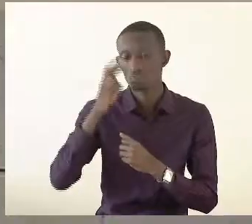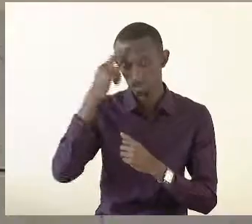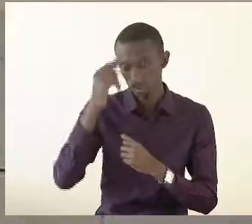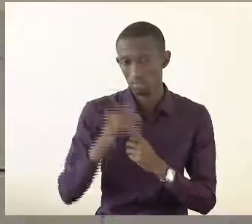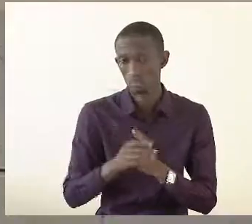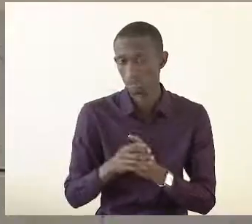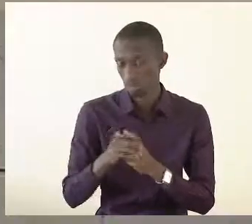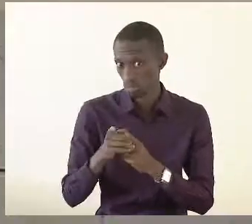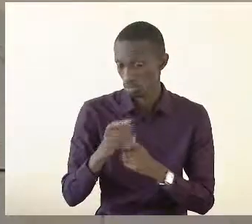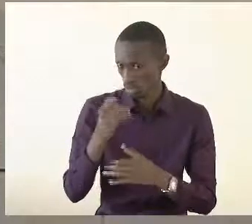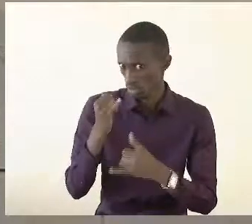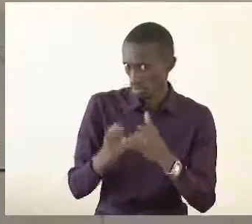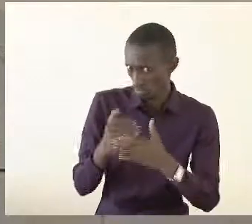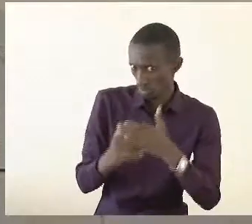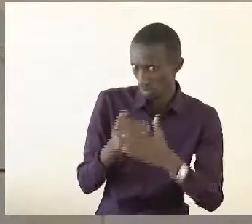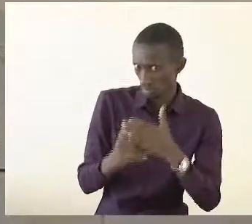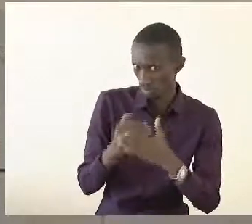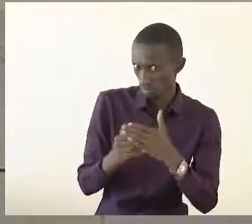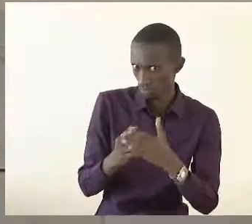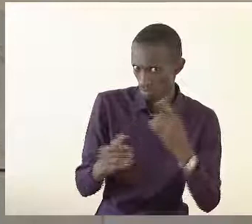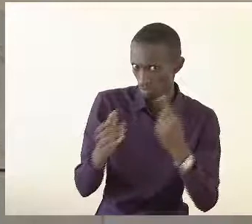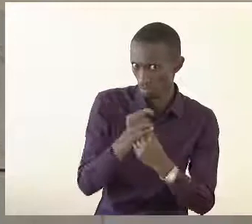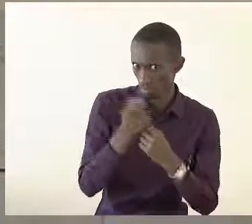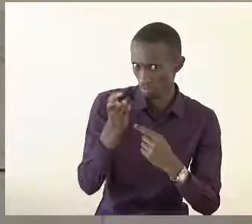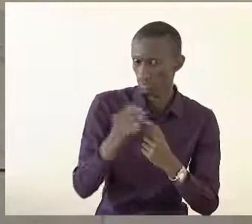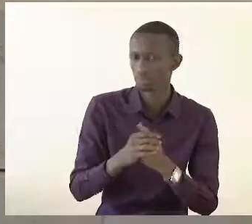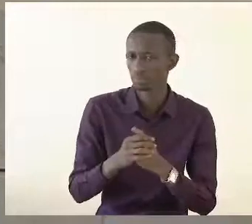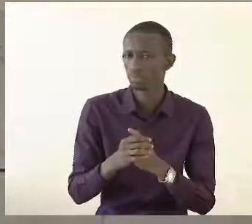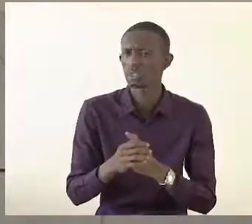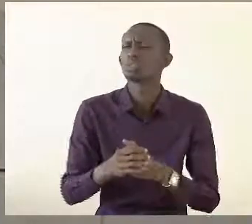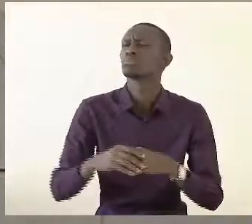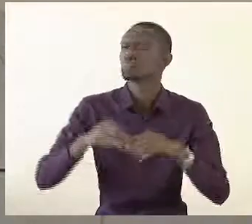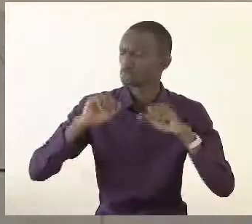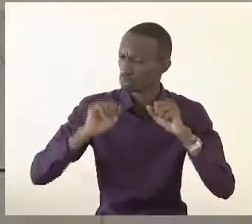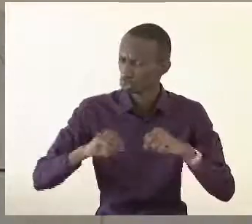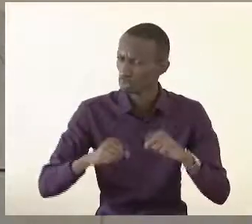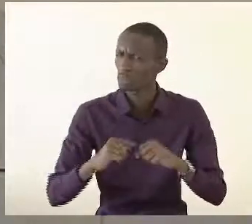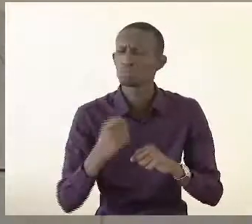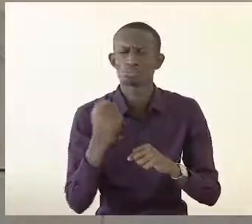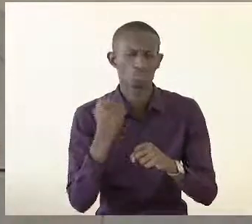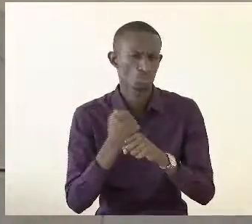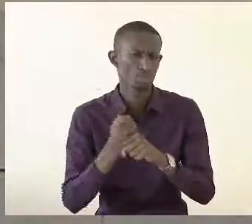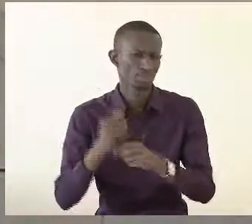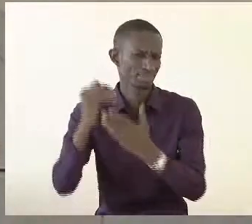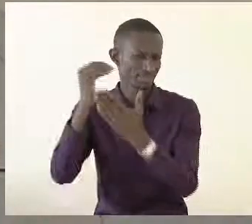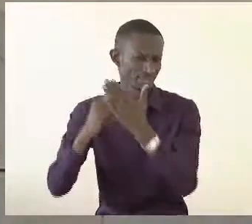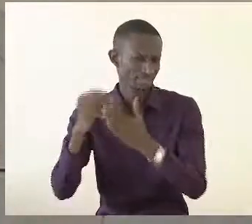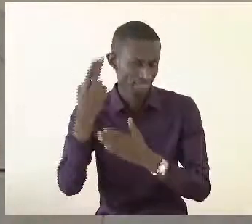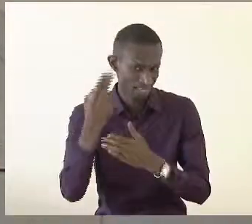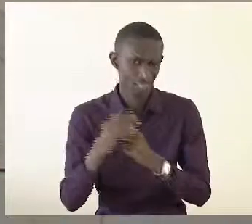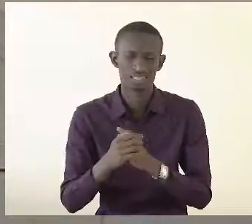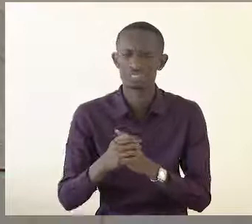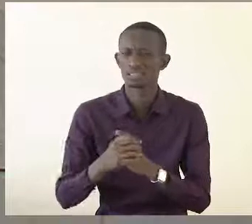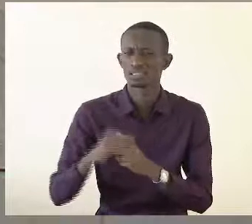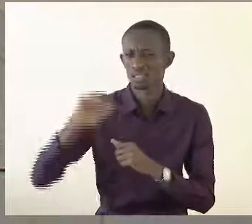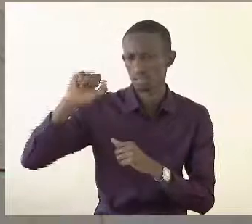of alcohols. We said that we can only produce secondary alcohols from Grignard reagents if the